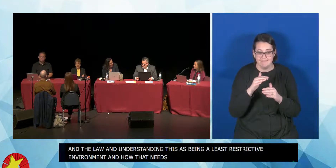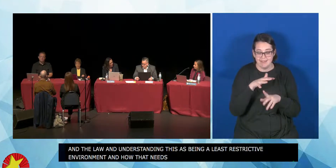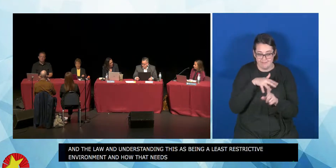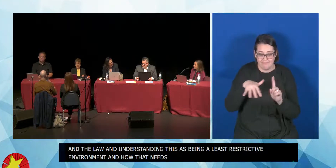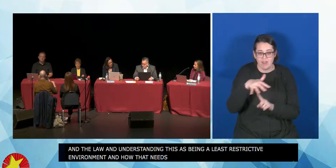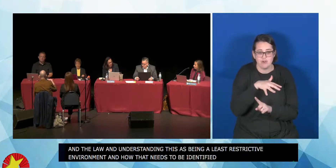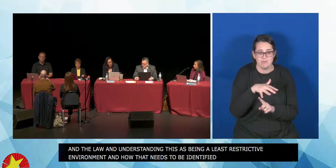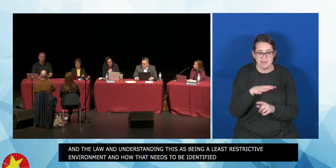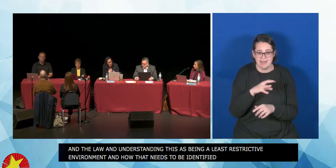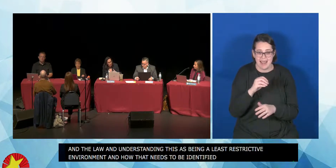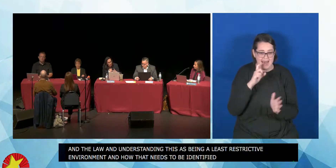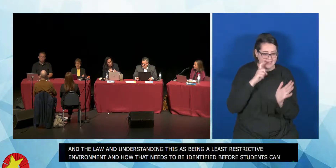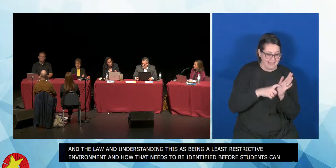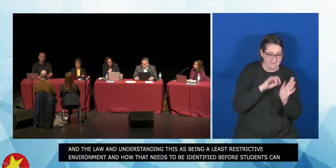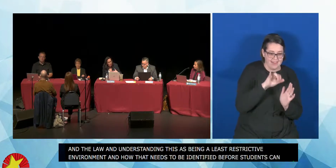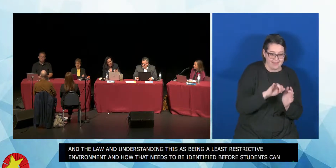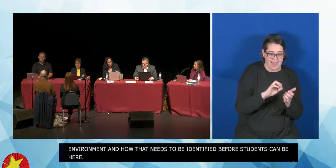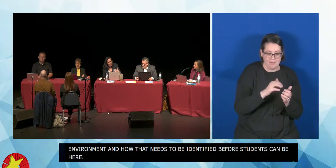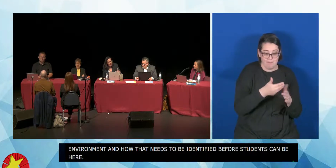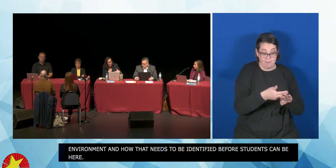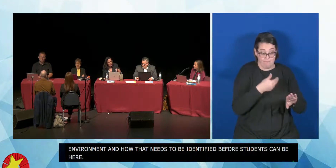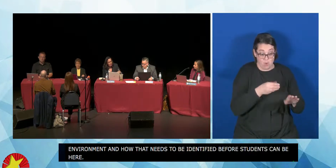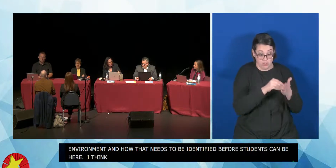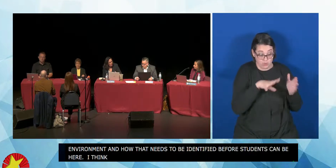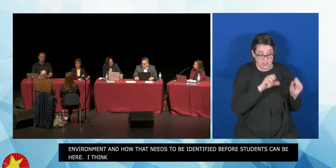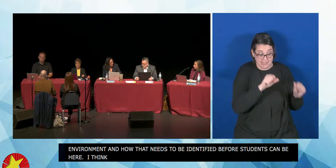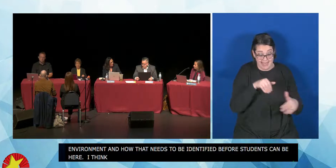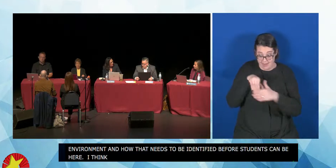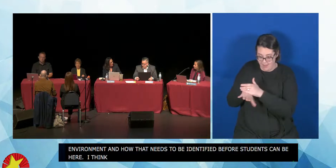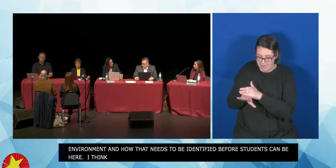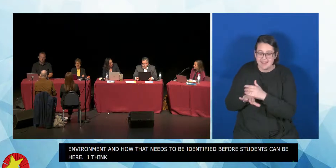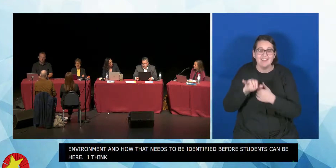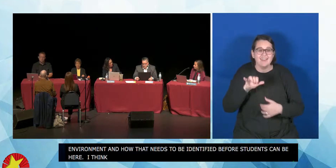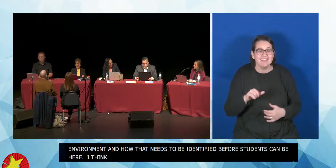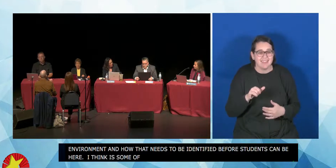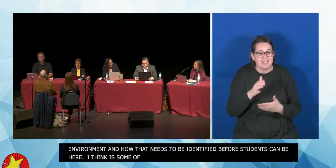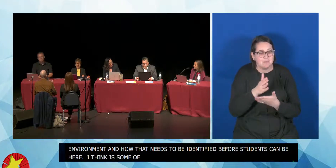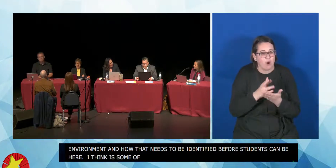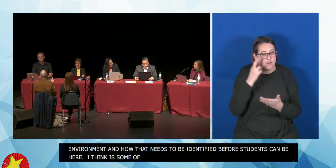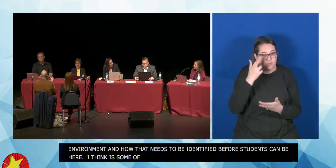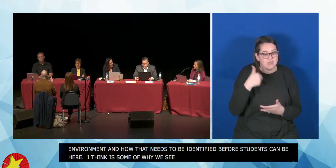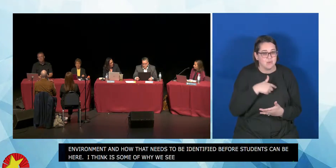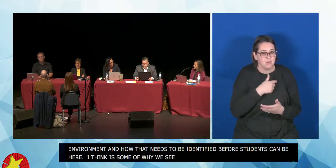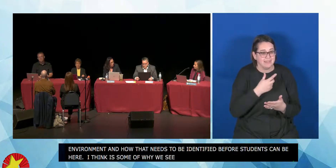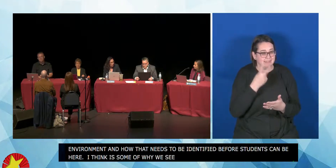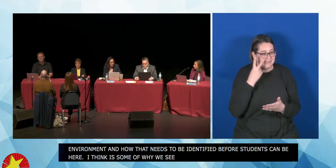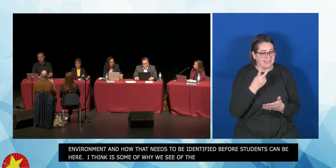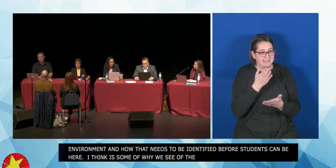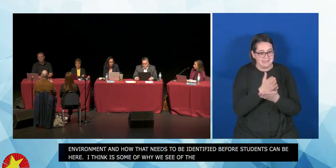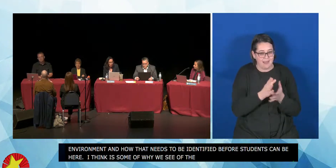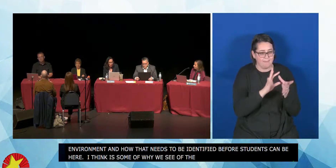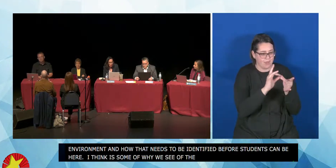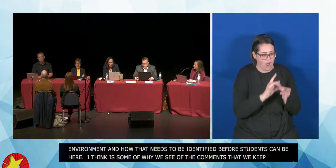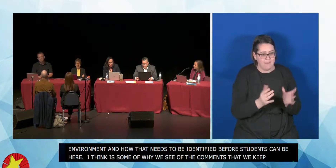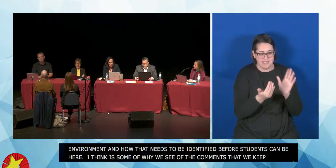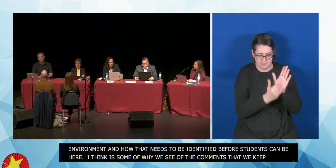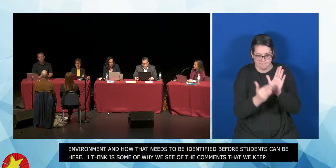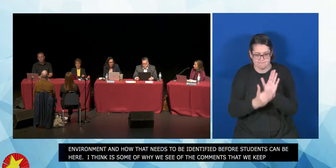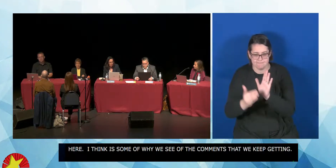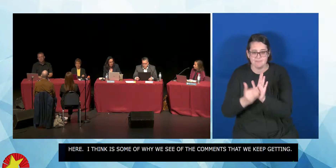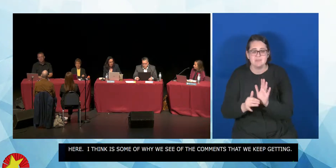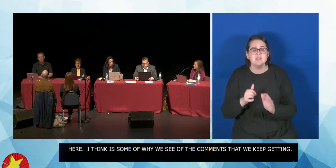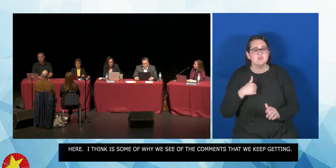here, I think is some of why we see some of the comments that we keep getting. So I think if we could address